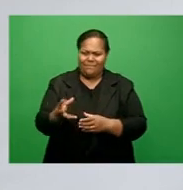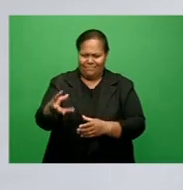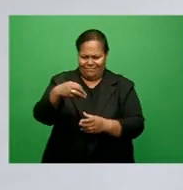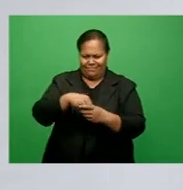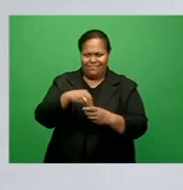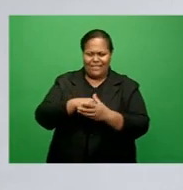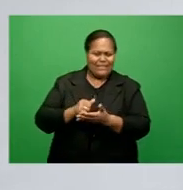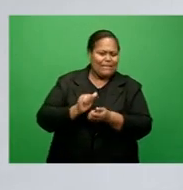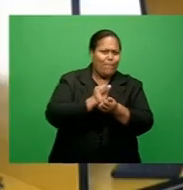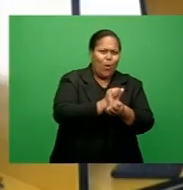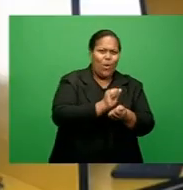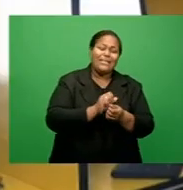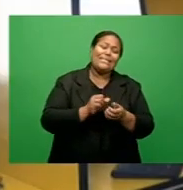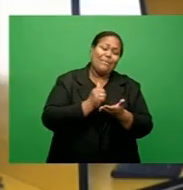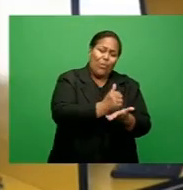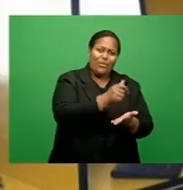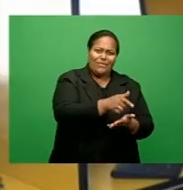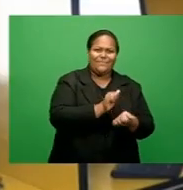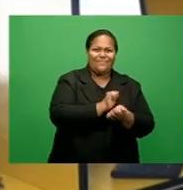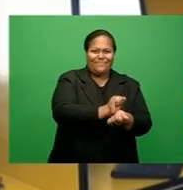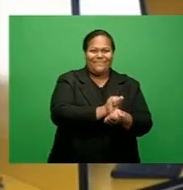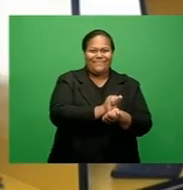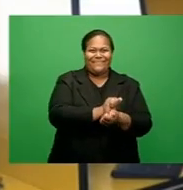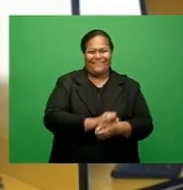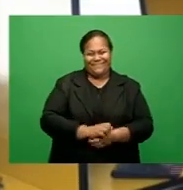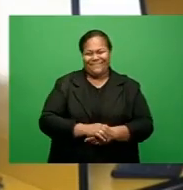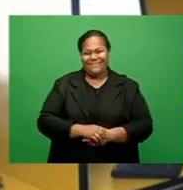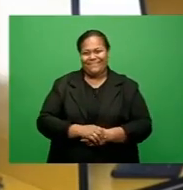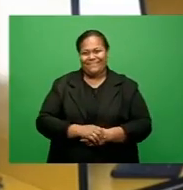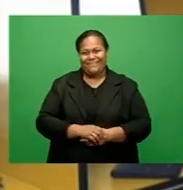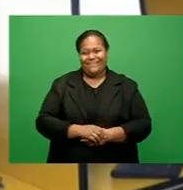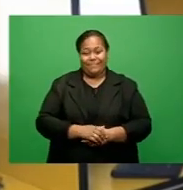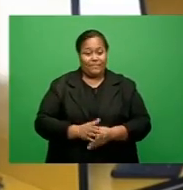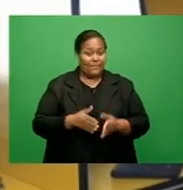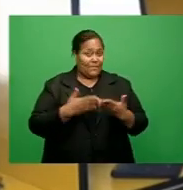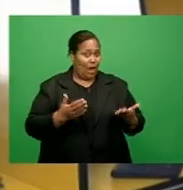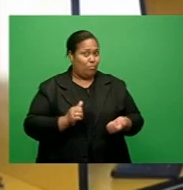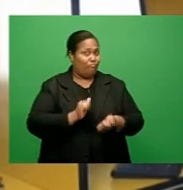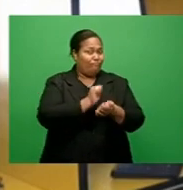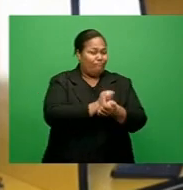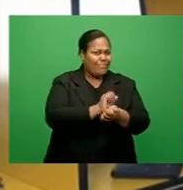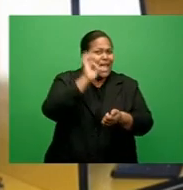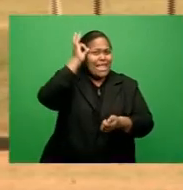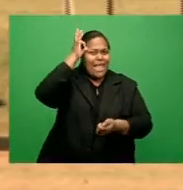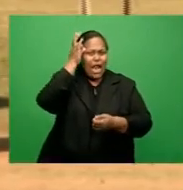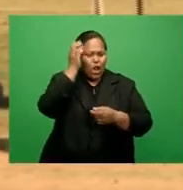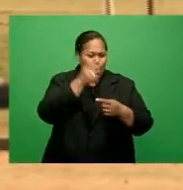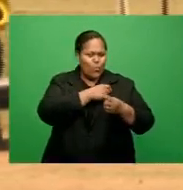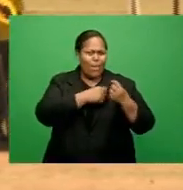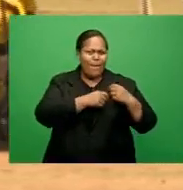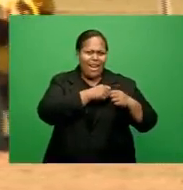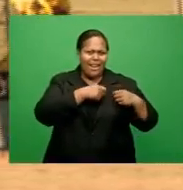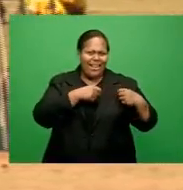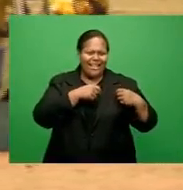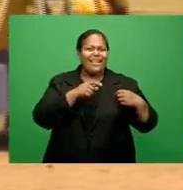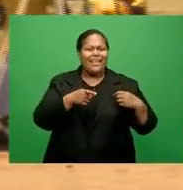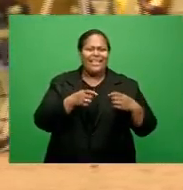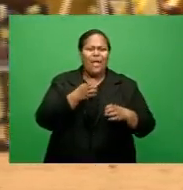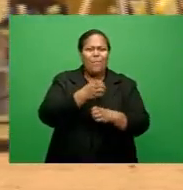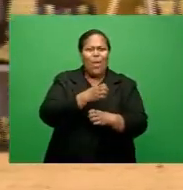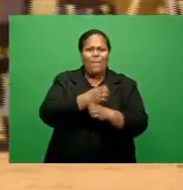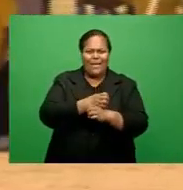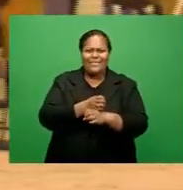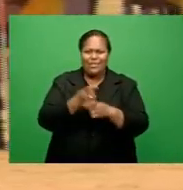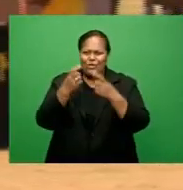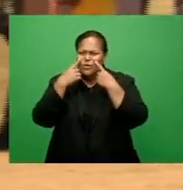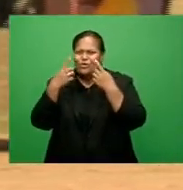Fiji Corrections in our drive. The Correction Service will be having its Yellow Ribbon Employment Expo on the 30th of this month in